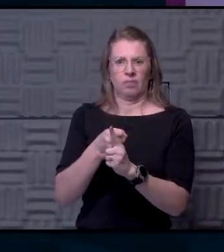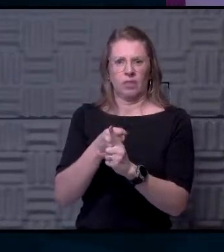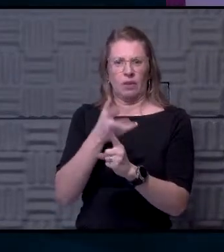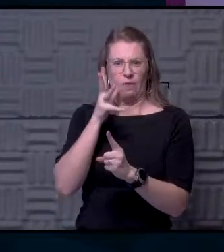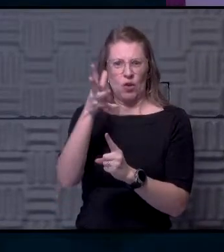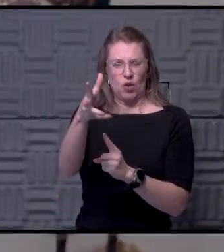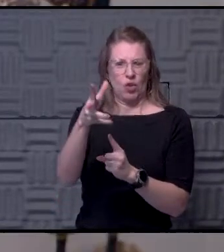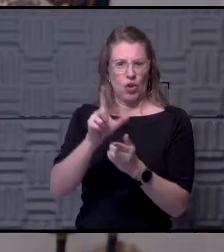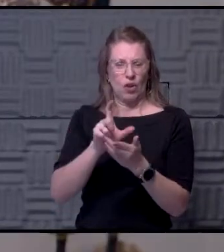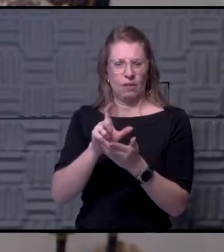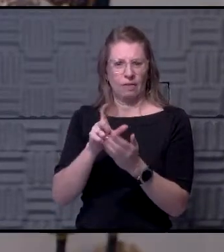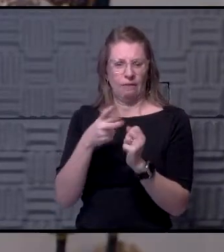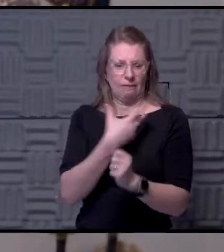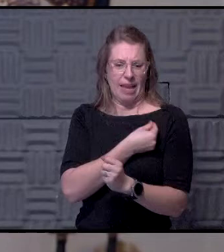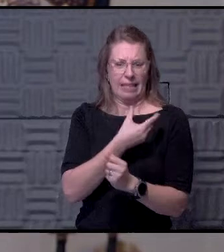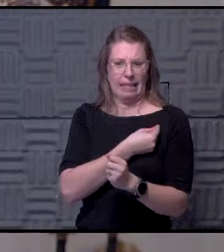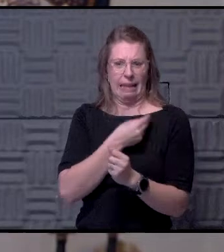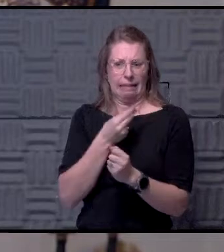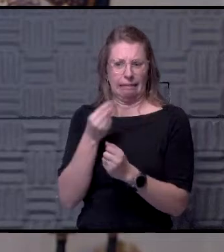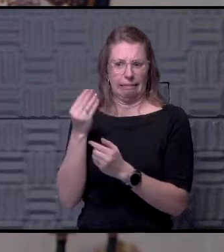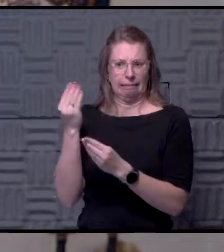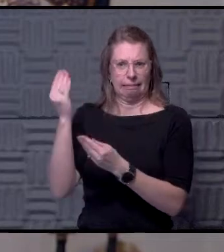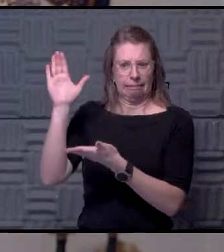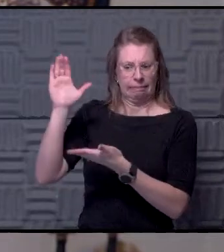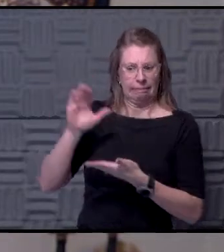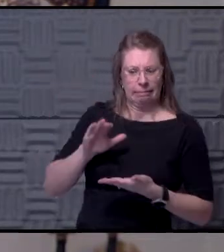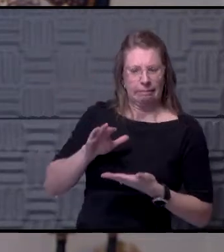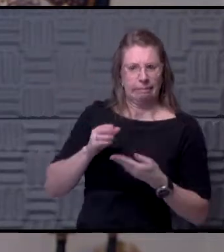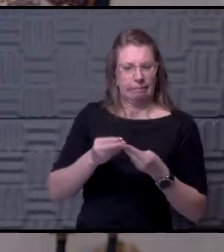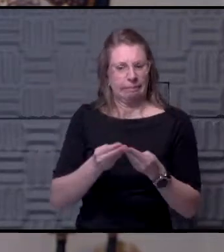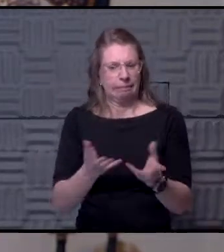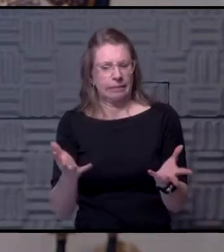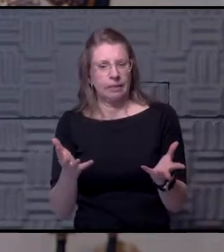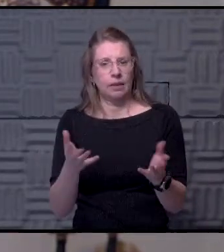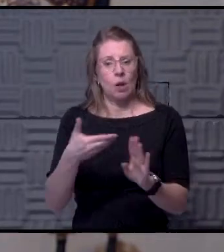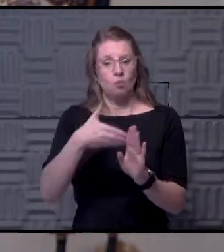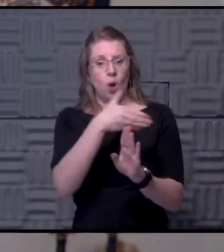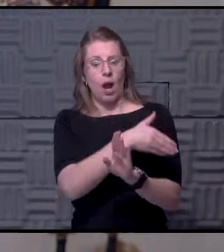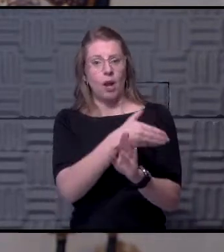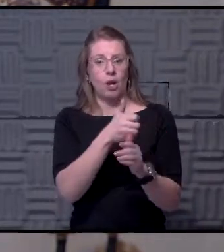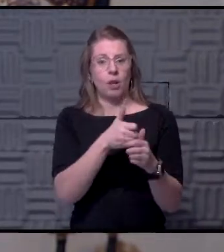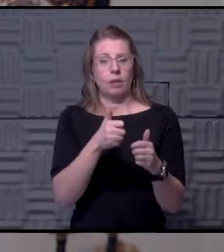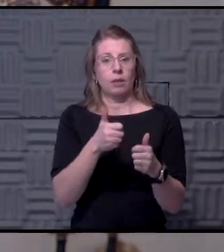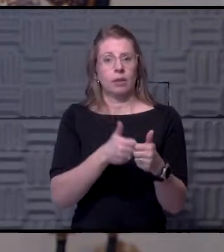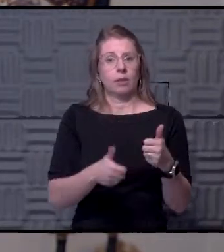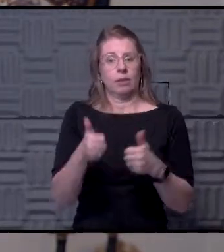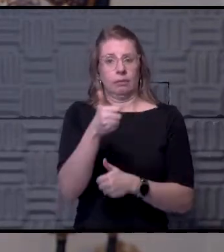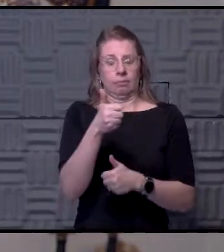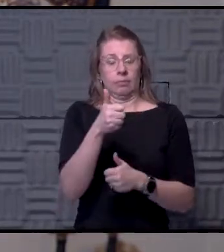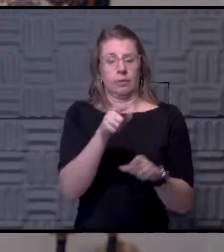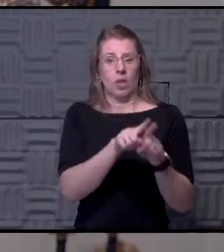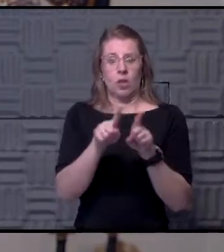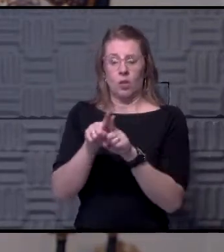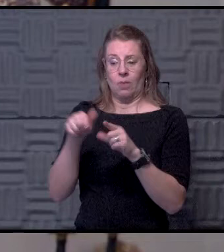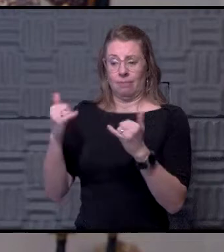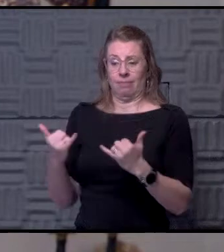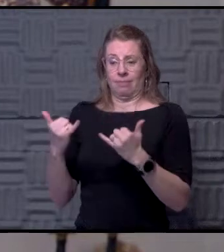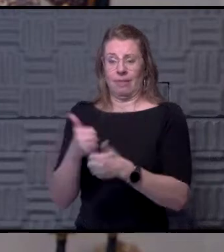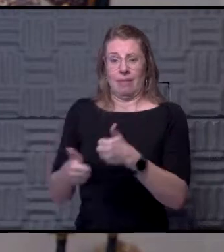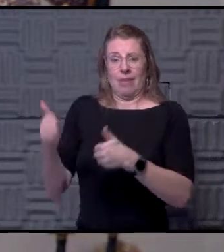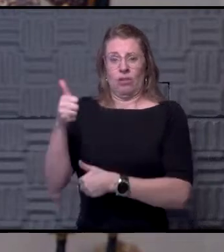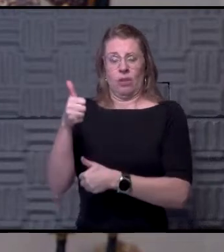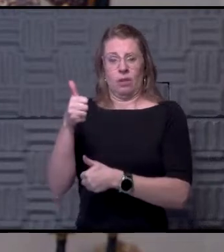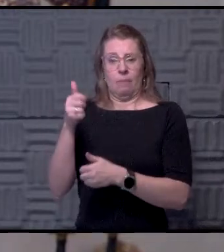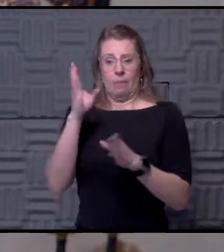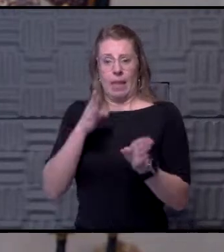allocation? Well, the prior administration and this administration have not put in any plans to